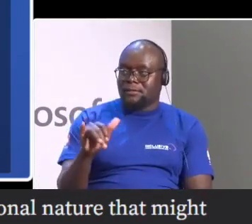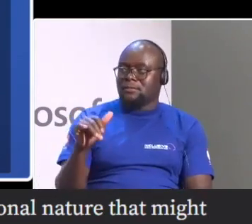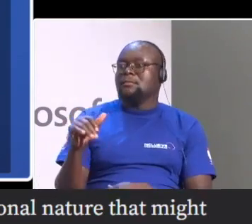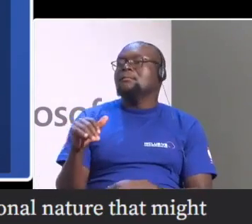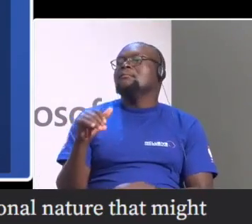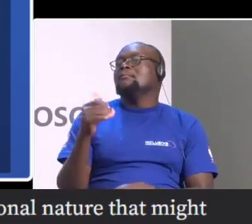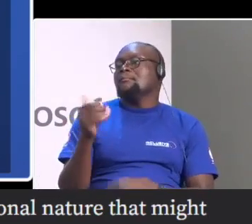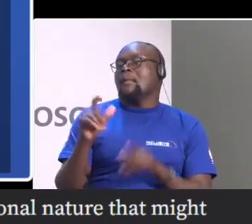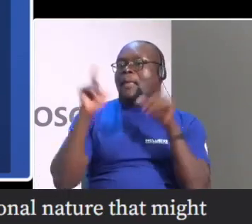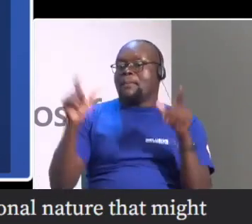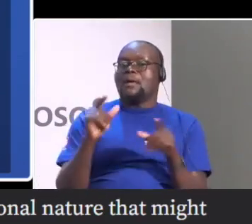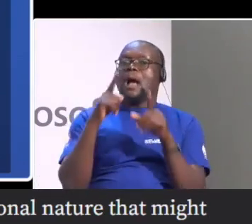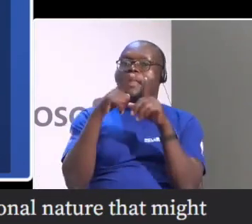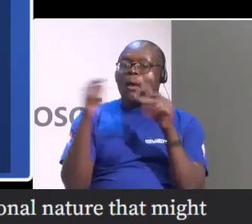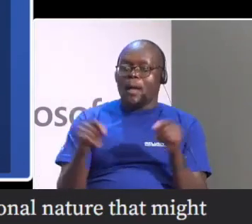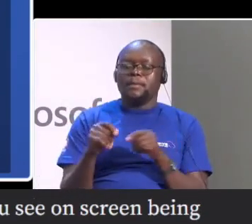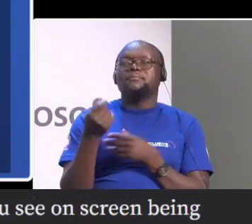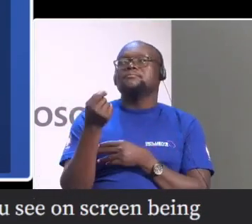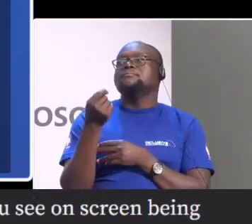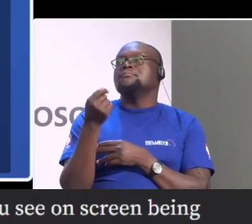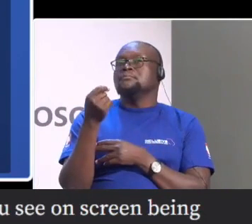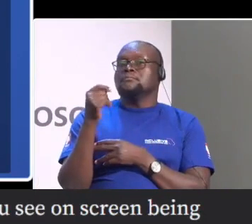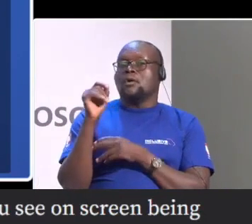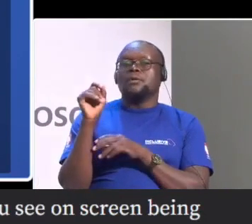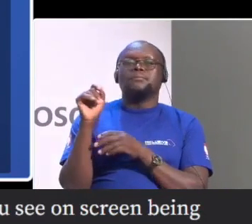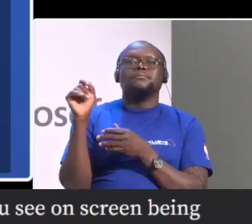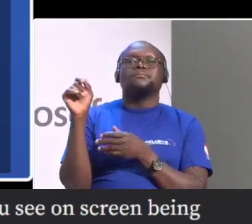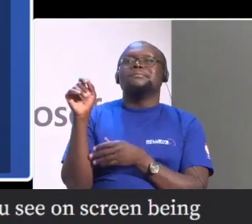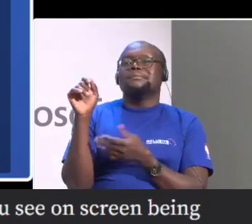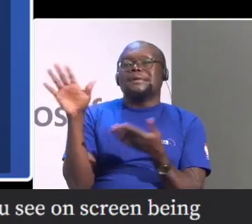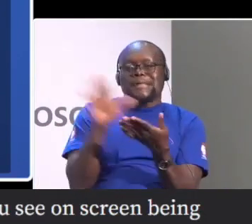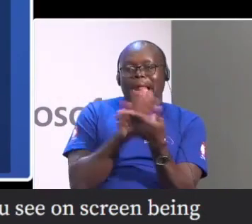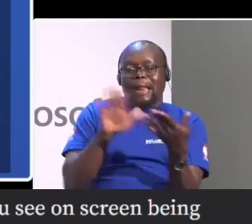bigger the bigger the word on screen. So you can see